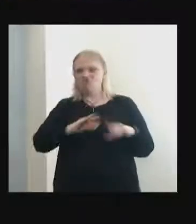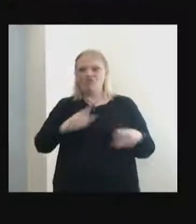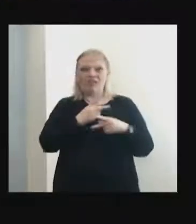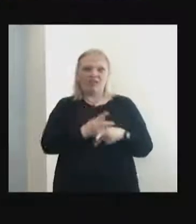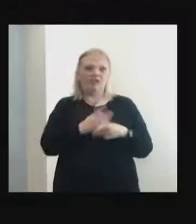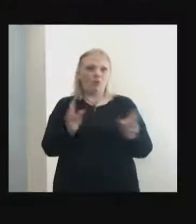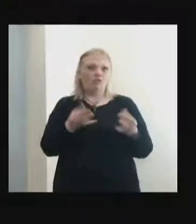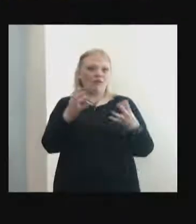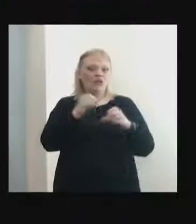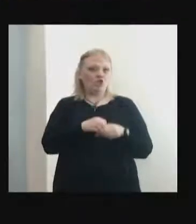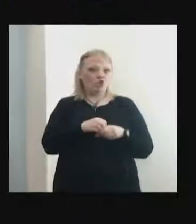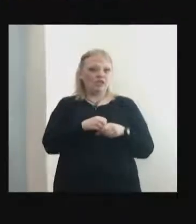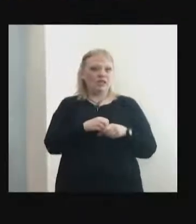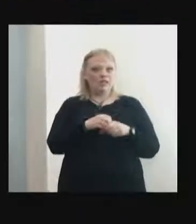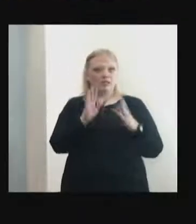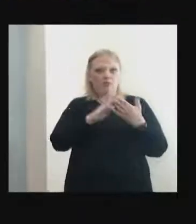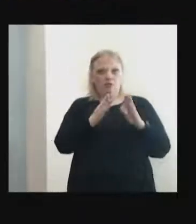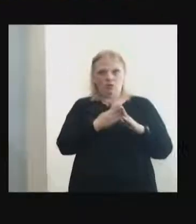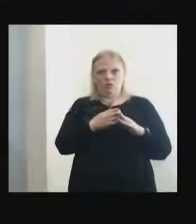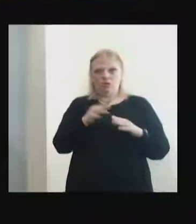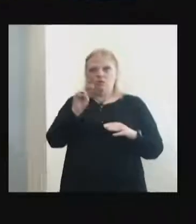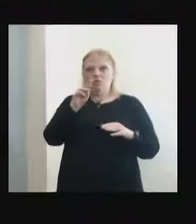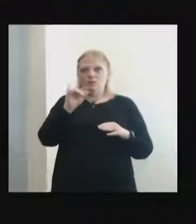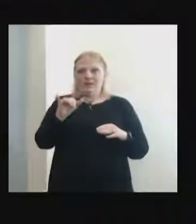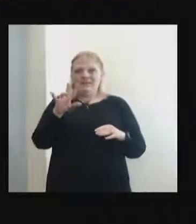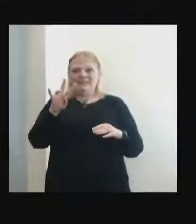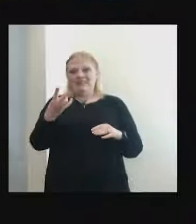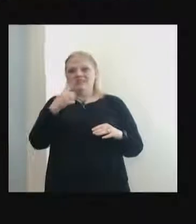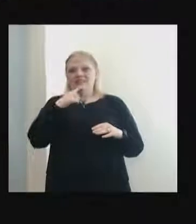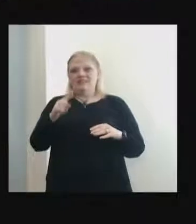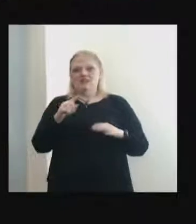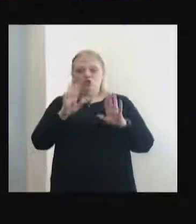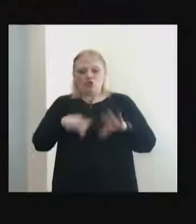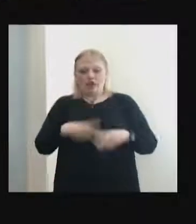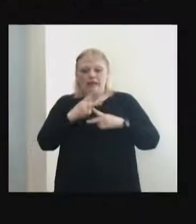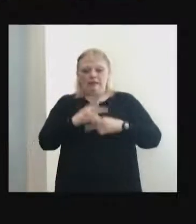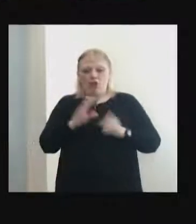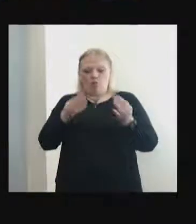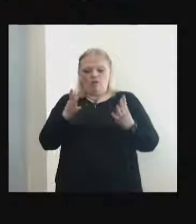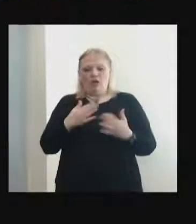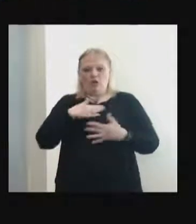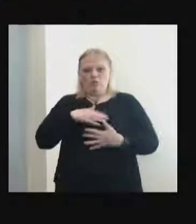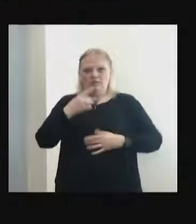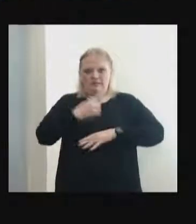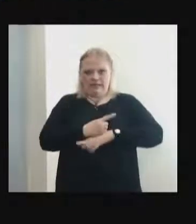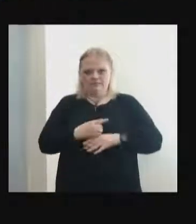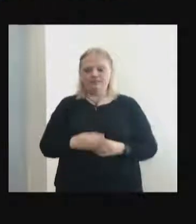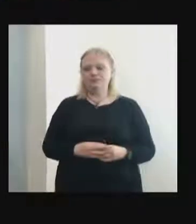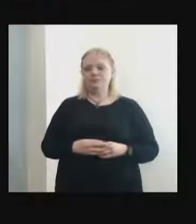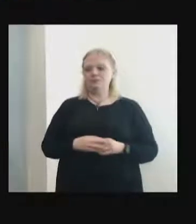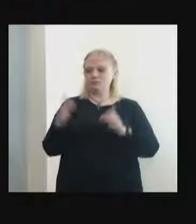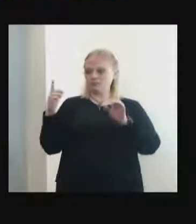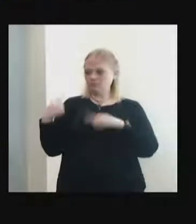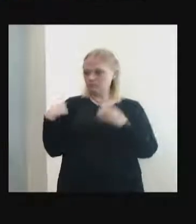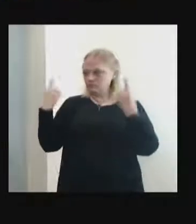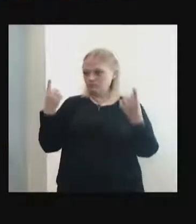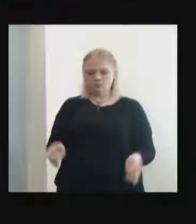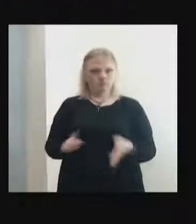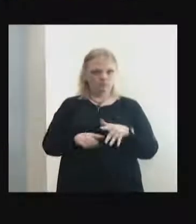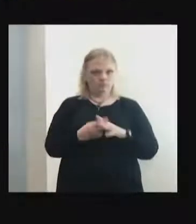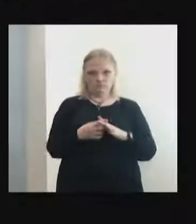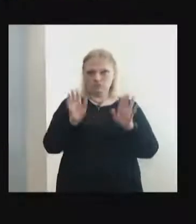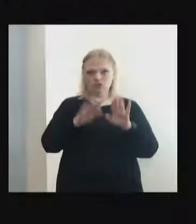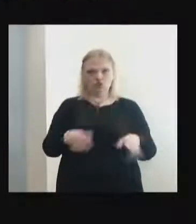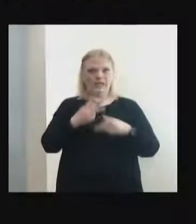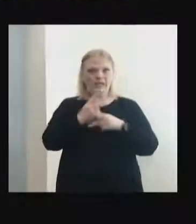community. As you know, May 7th is Child Care Provider Appreciation Day. And we know from the very beginning of the pandemic, our child